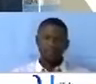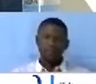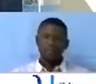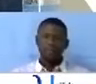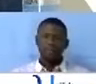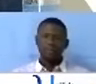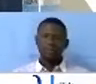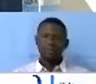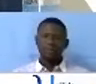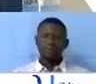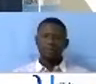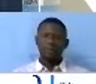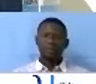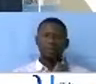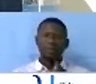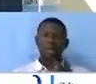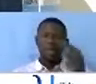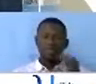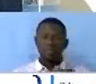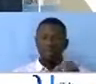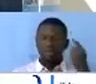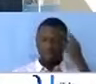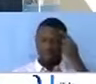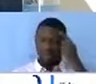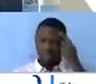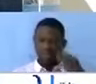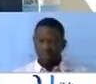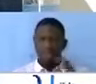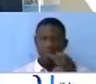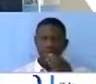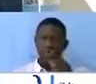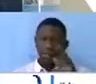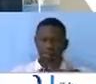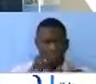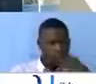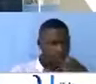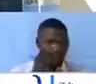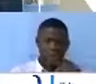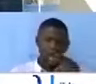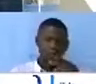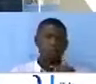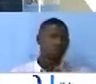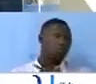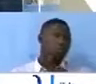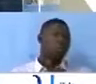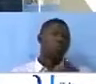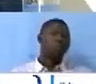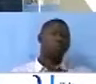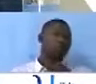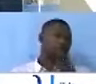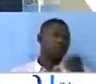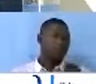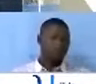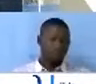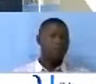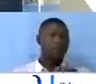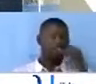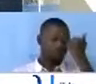That if I think I can play with them, then I must be joking and that I should wait till the next